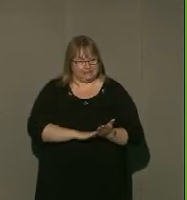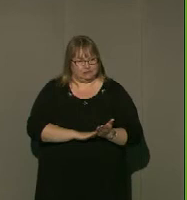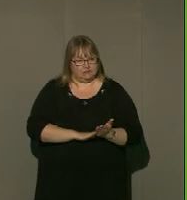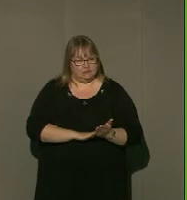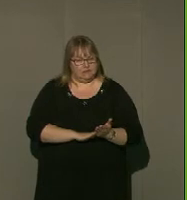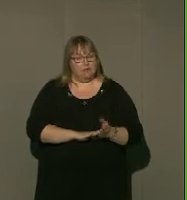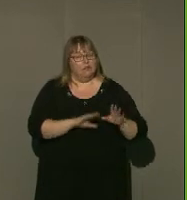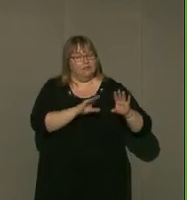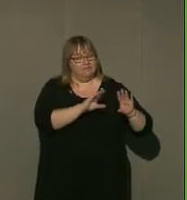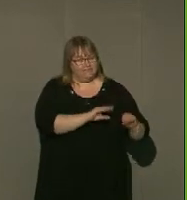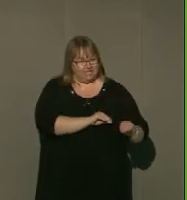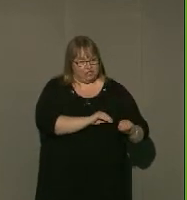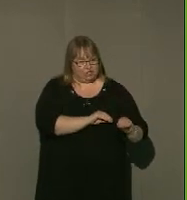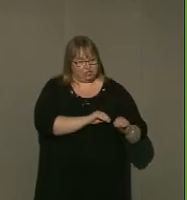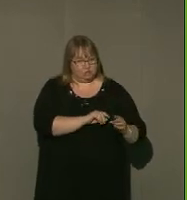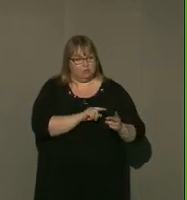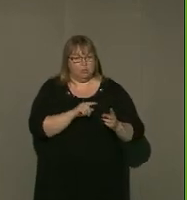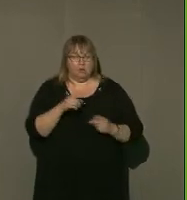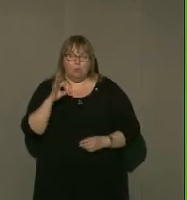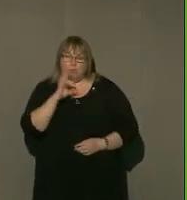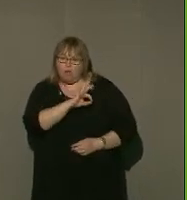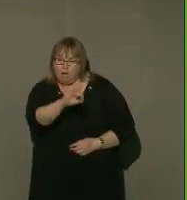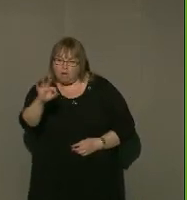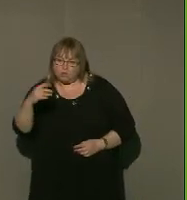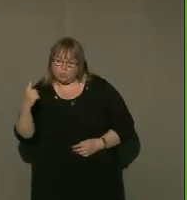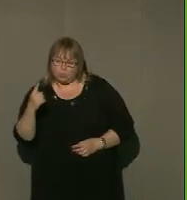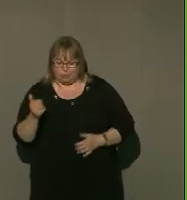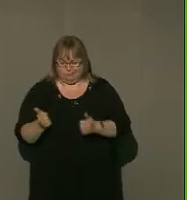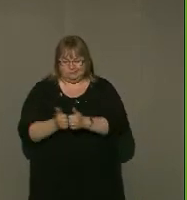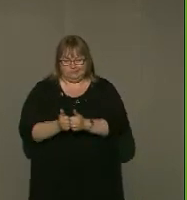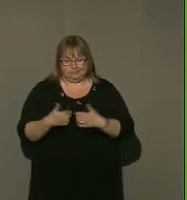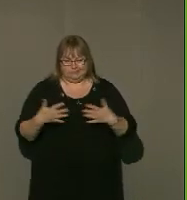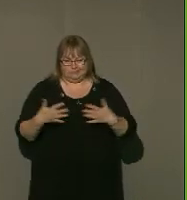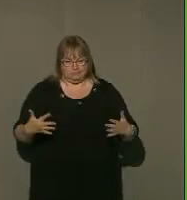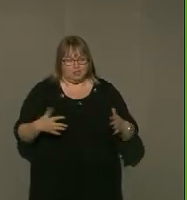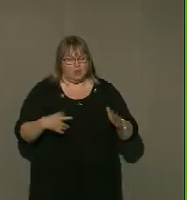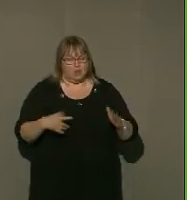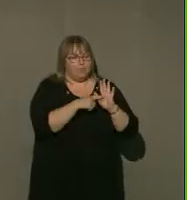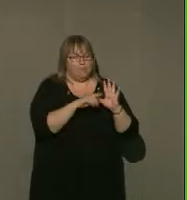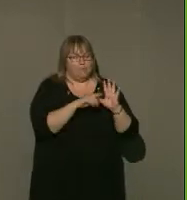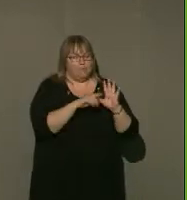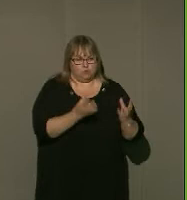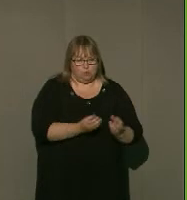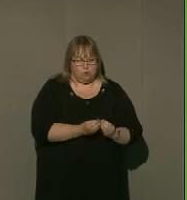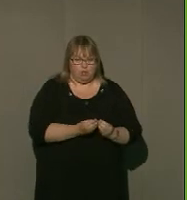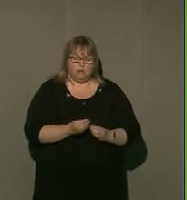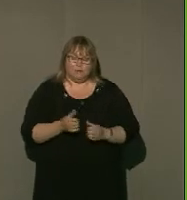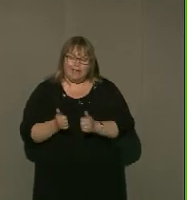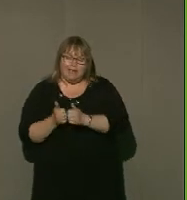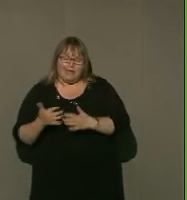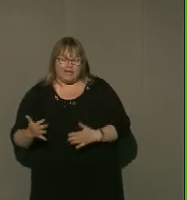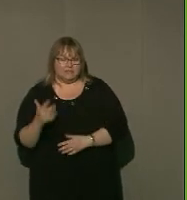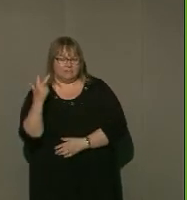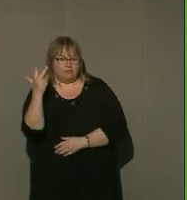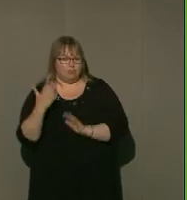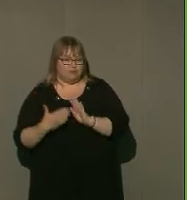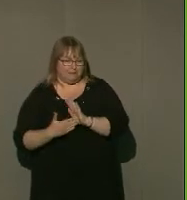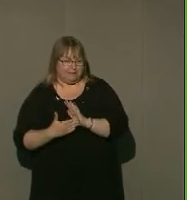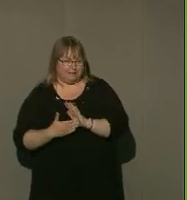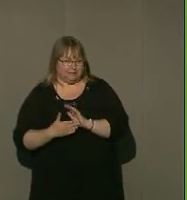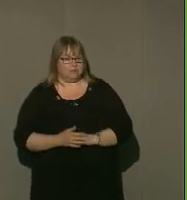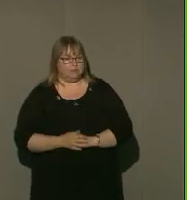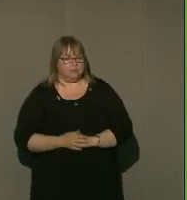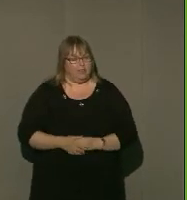will invite a speaker against that motion as a whole, and they will have 3 minutes. I will ask for a second speaker